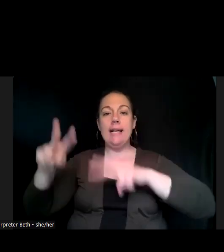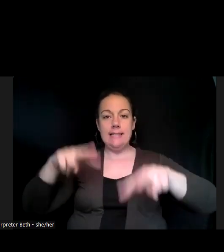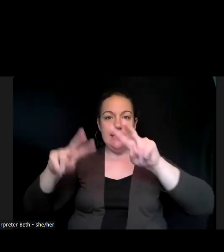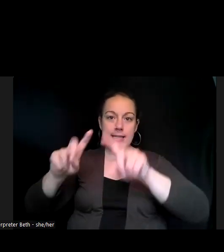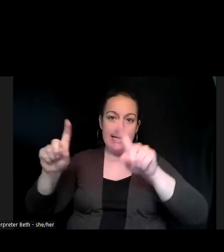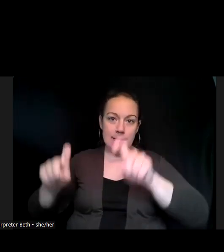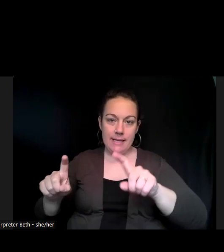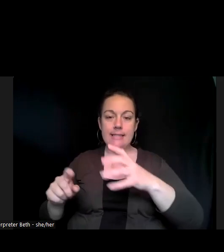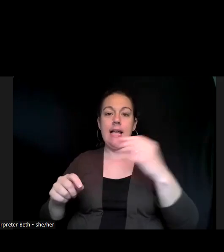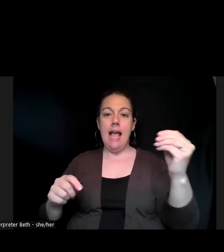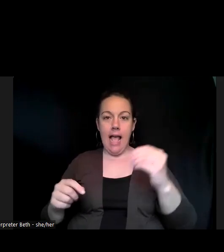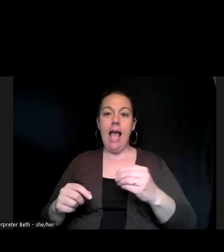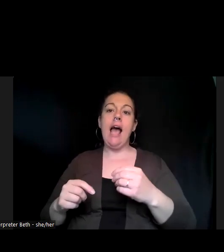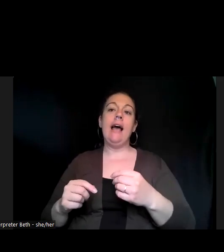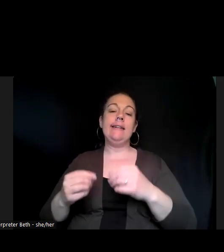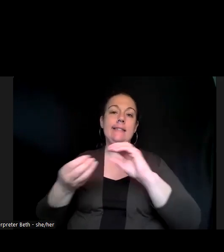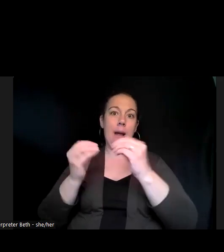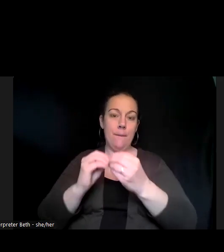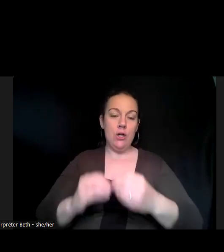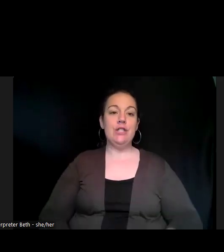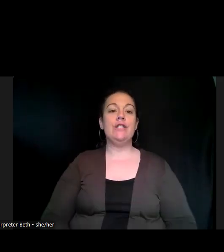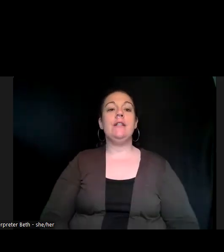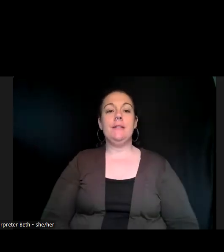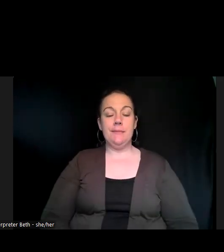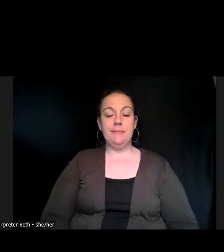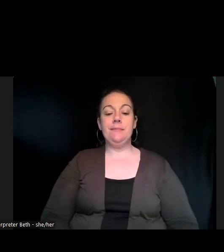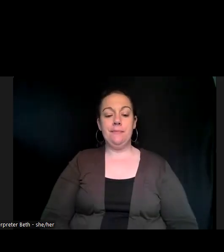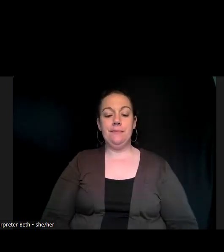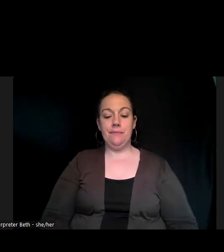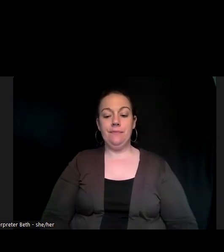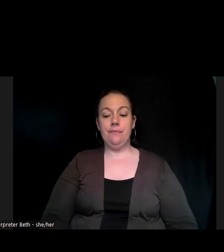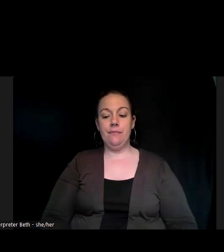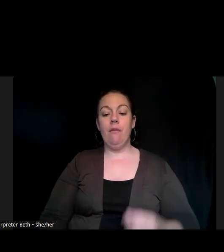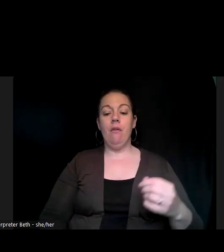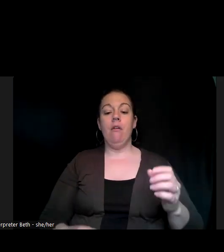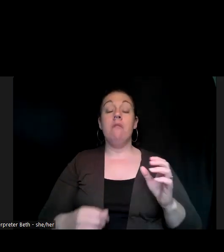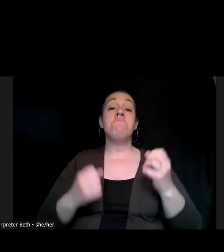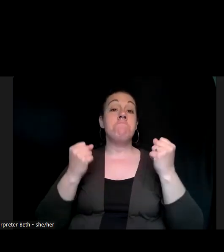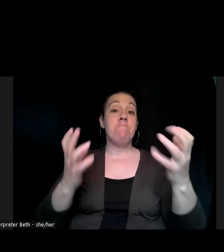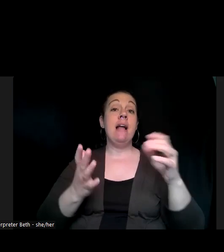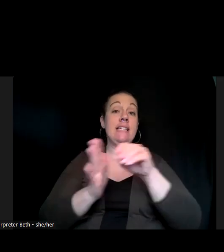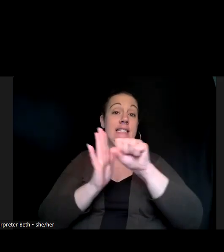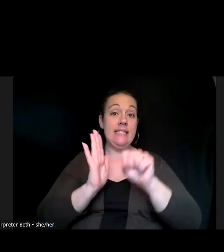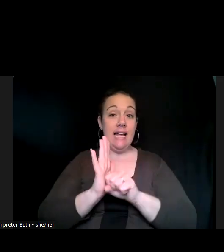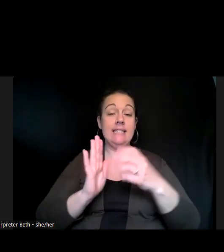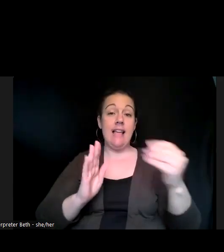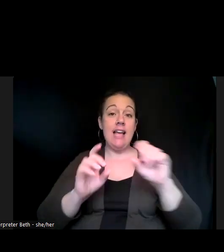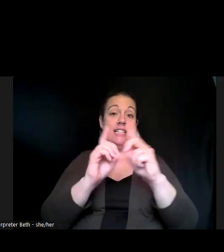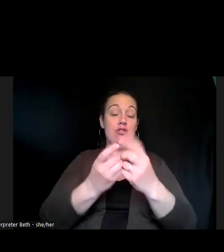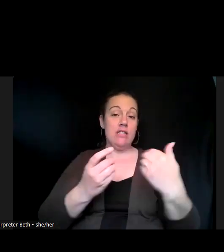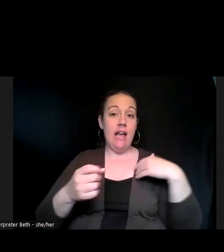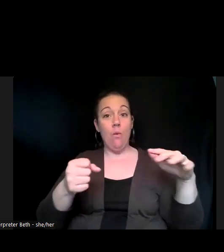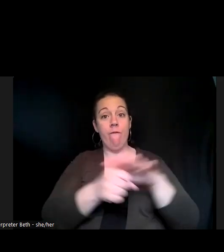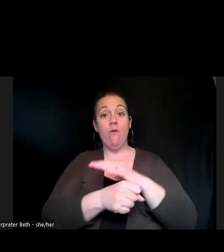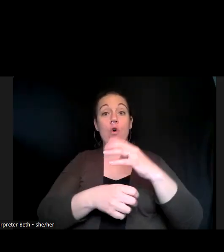division and district in our nation had a full year with the American Rescue Plan funds. And so whereas we